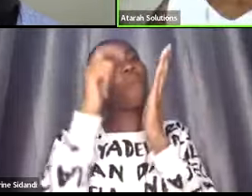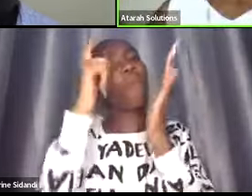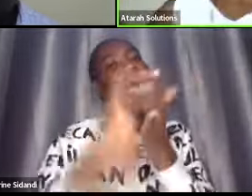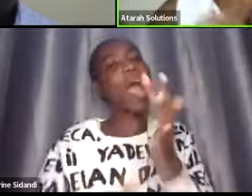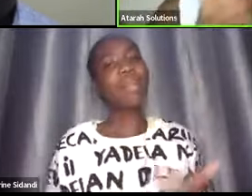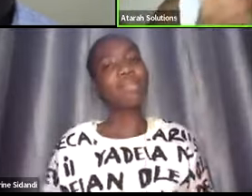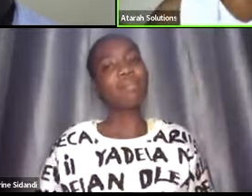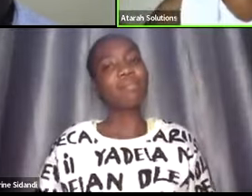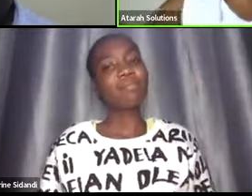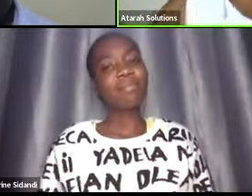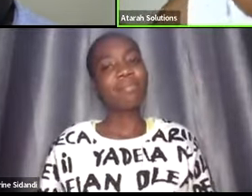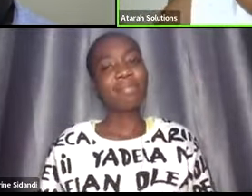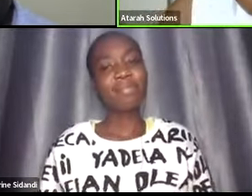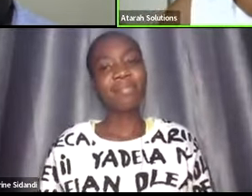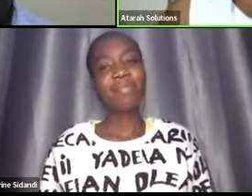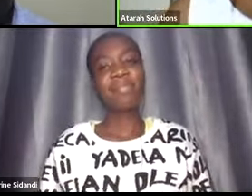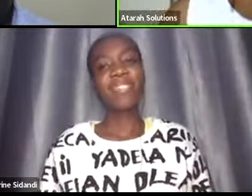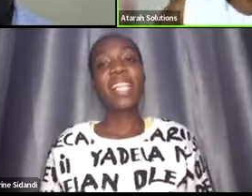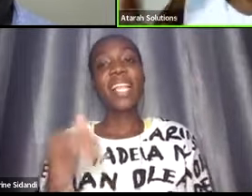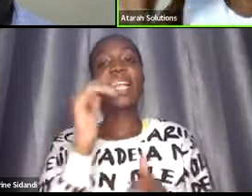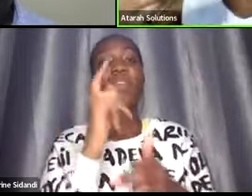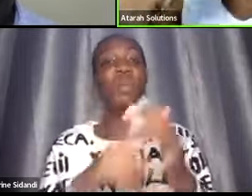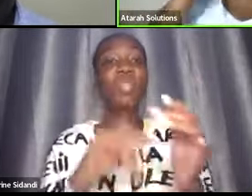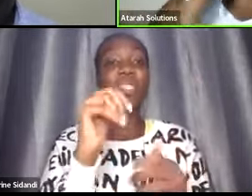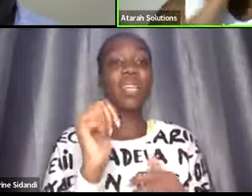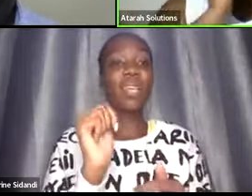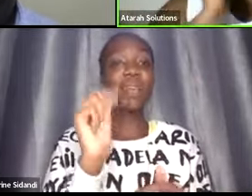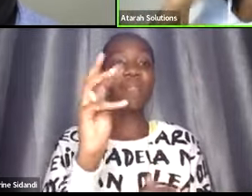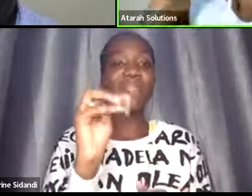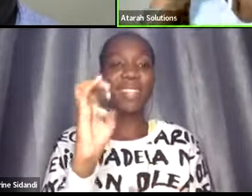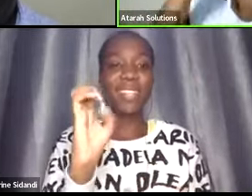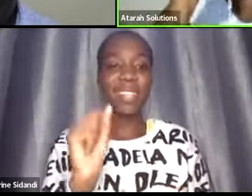instructions, isn't your James Anawambi Apa? And